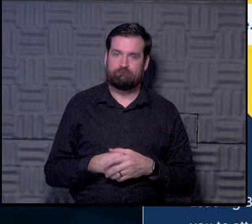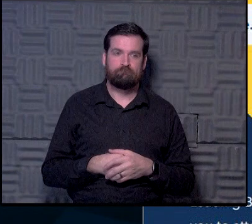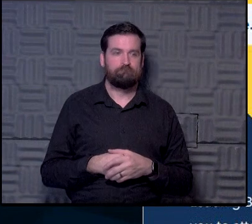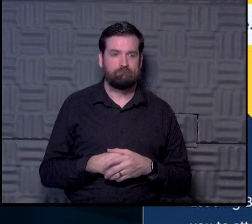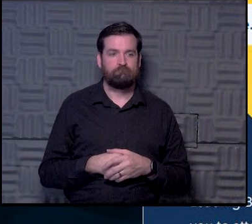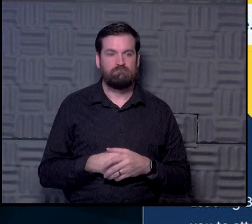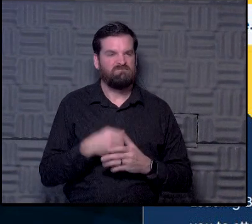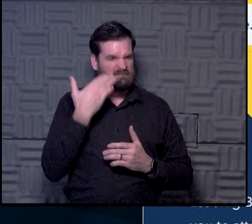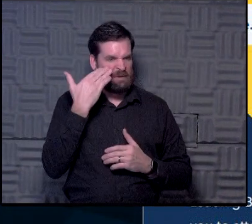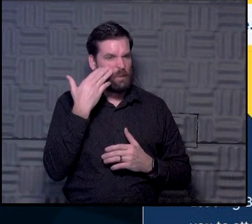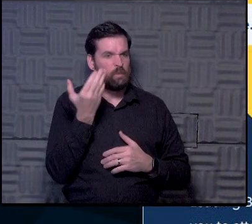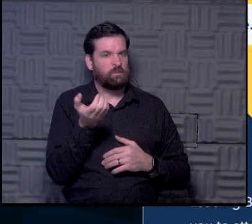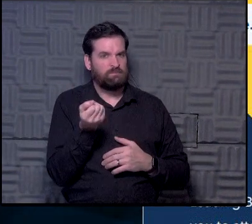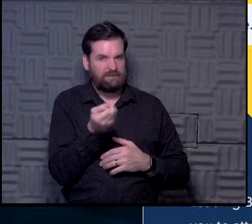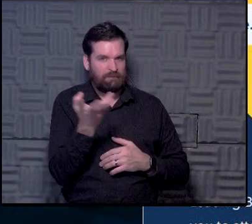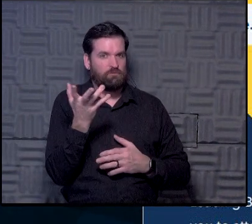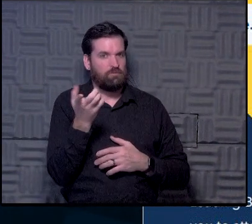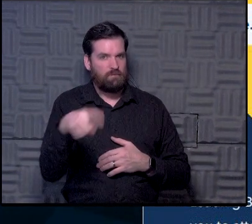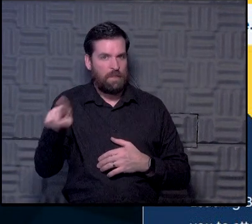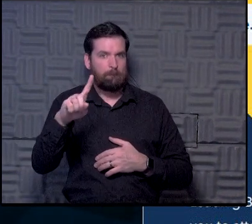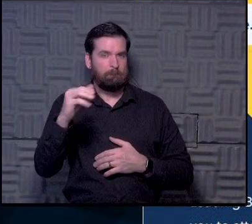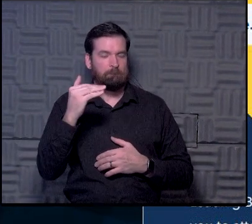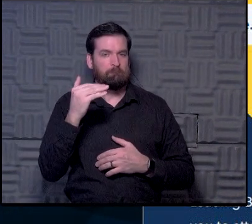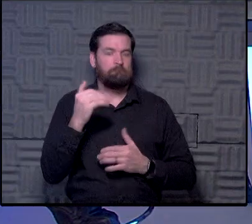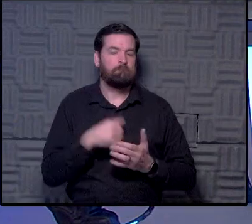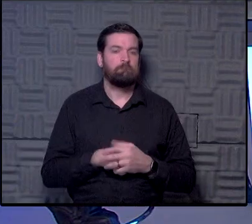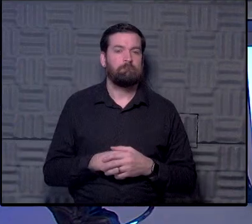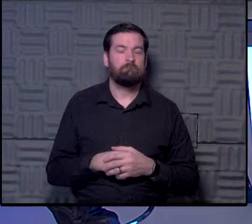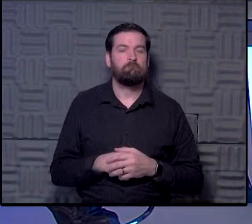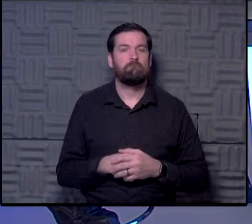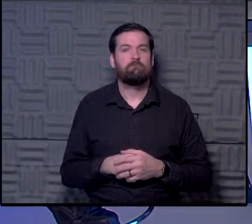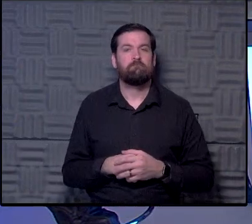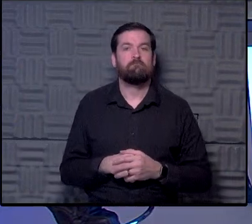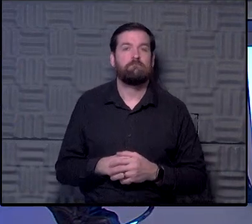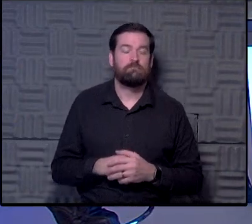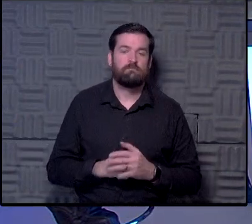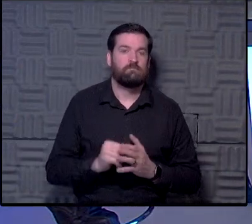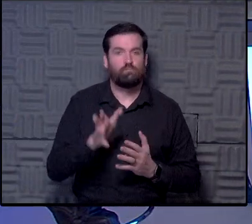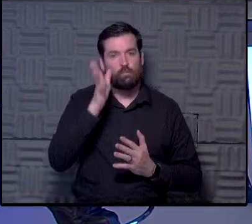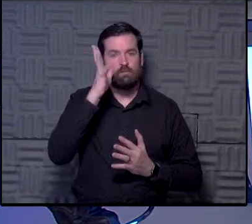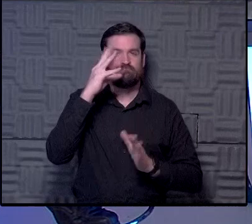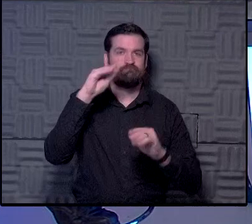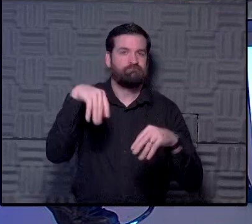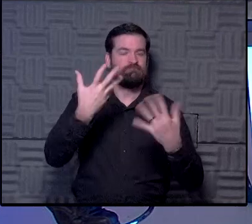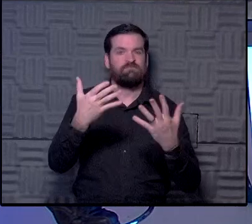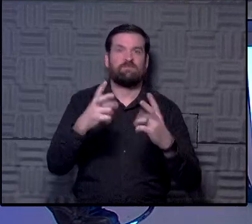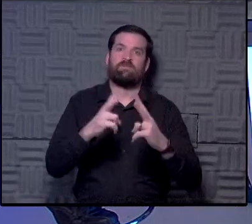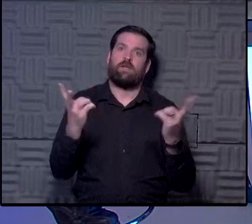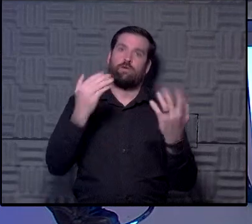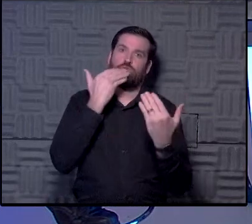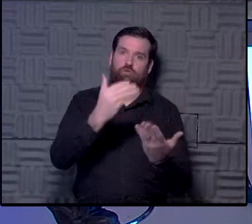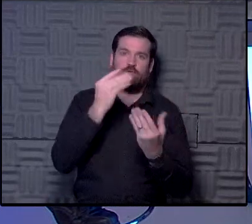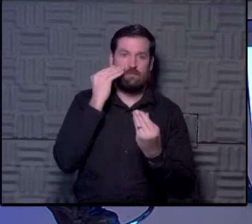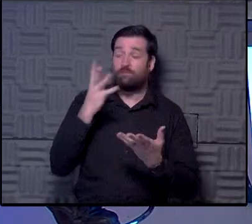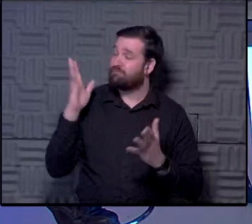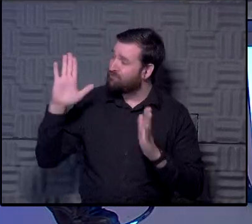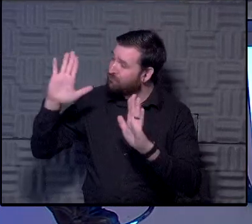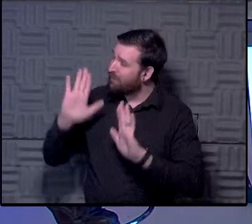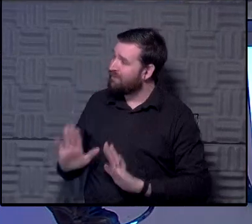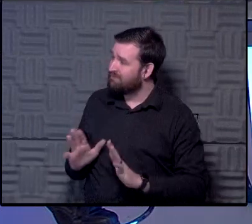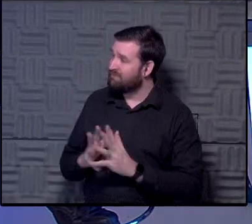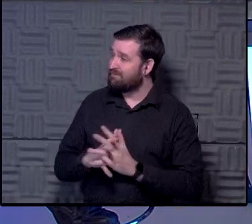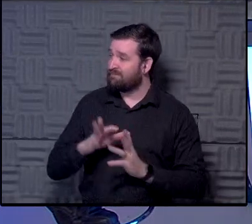of individuals. I know some of them personally, and they will give some very, very good information. Yeah, it's great.